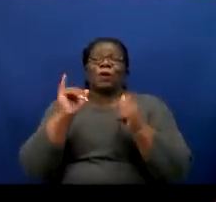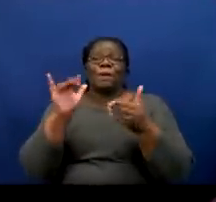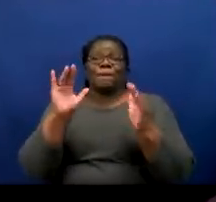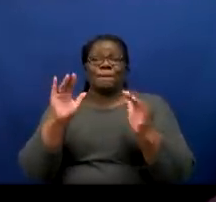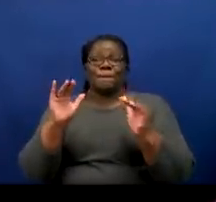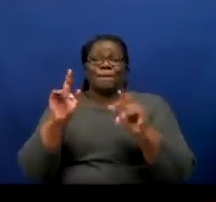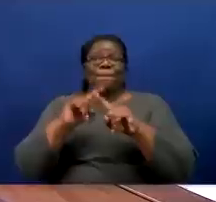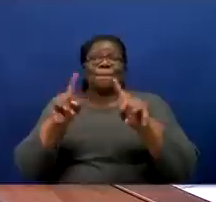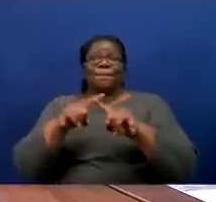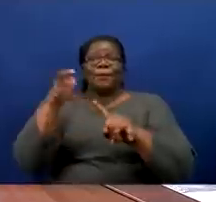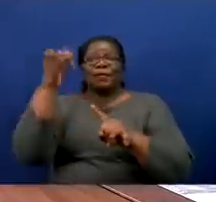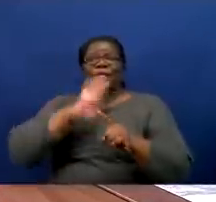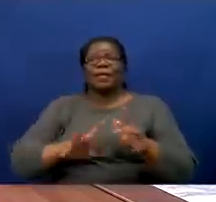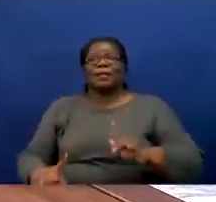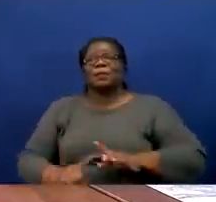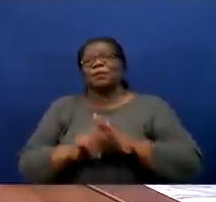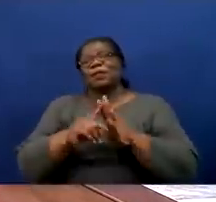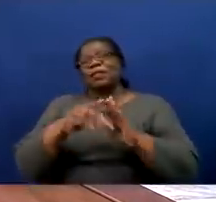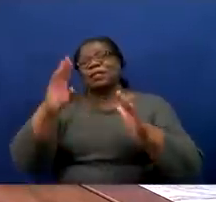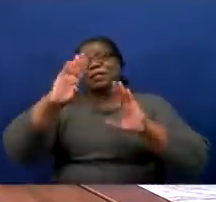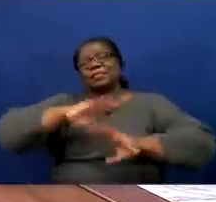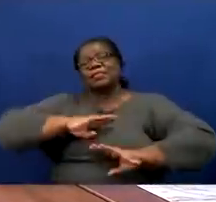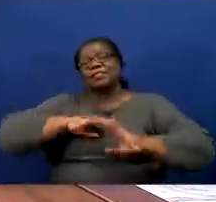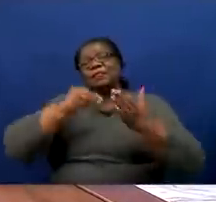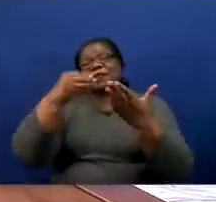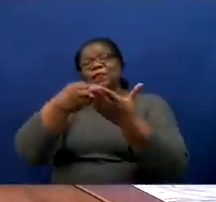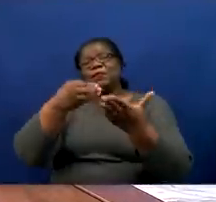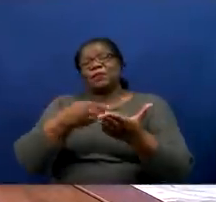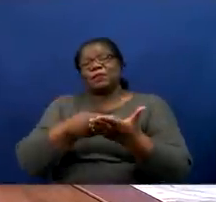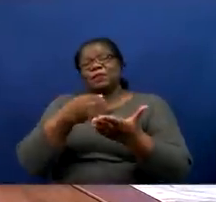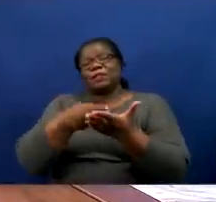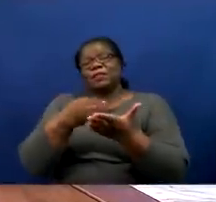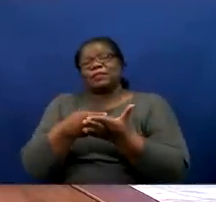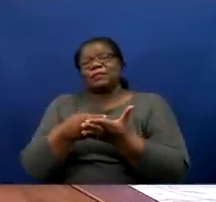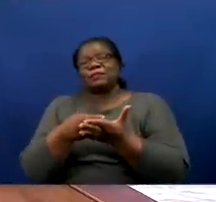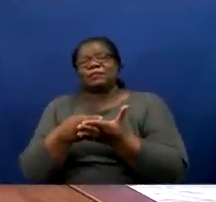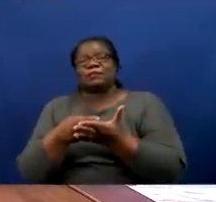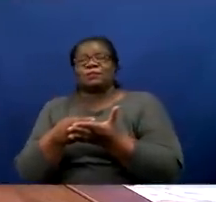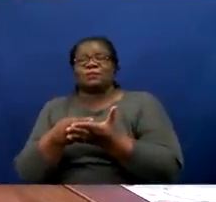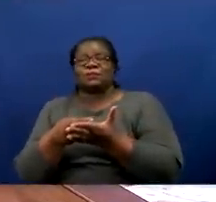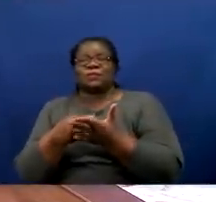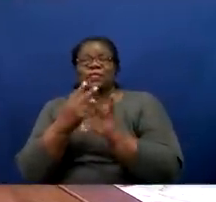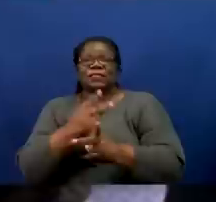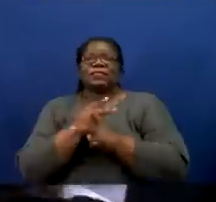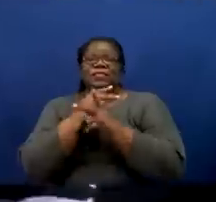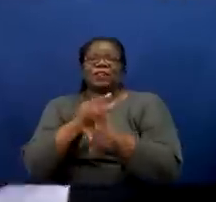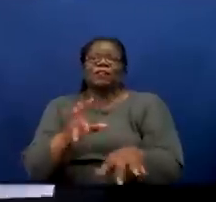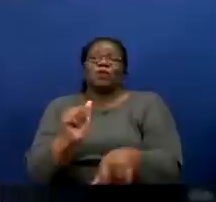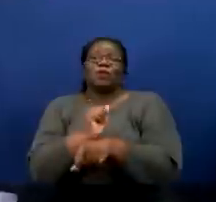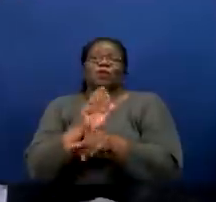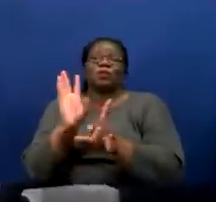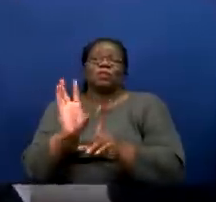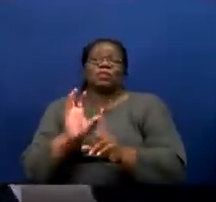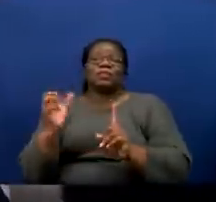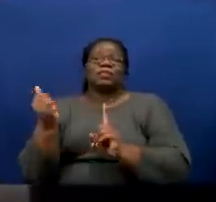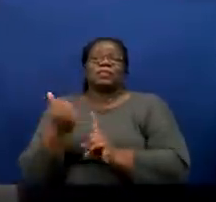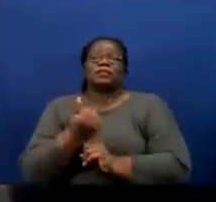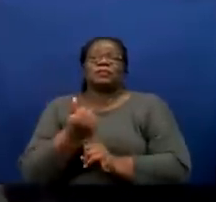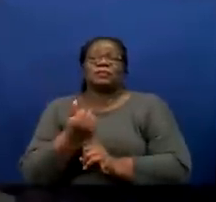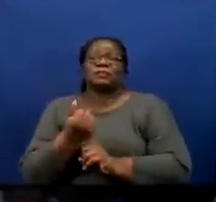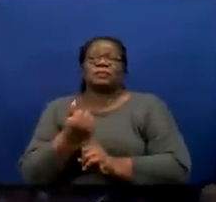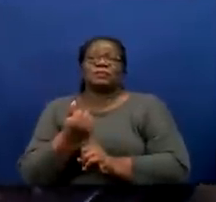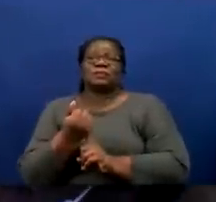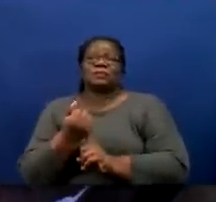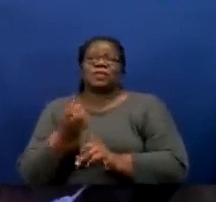your bills, took care of your family situation, took care of your work situation, and somebody today is